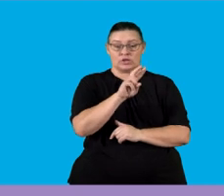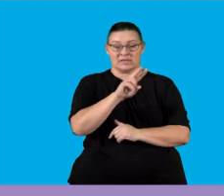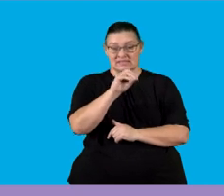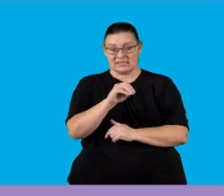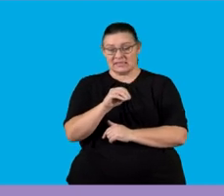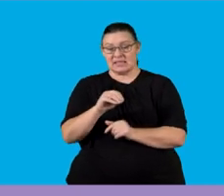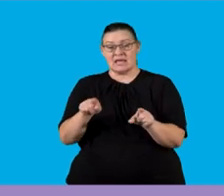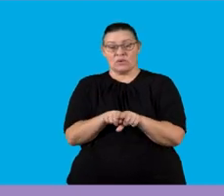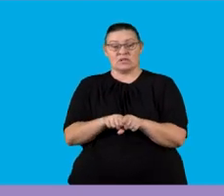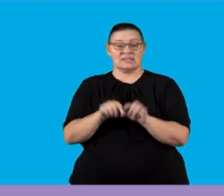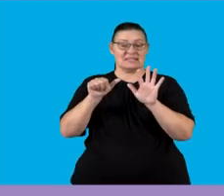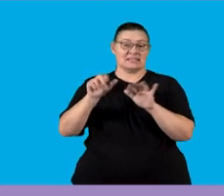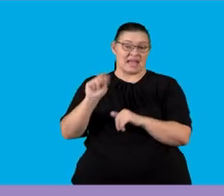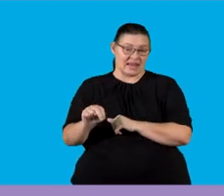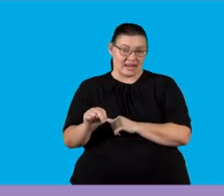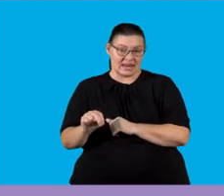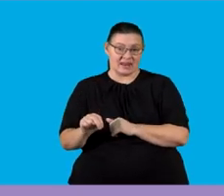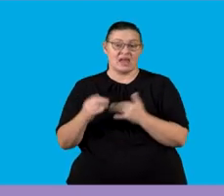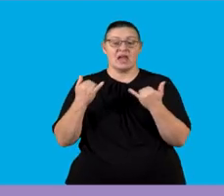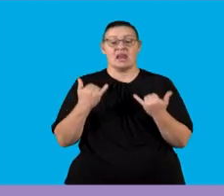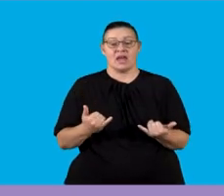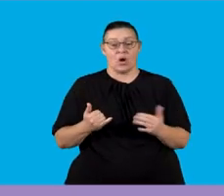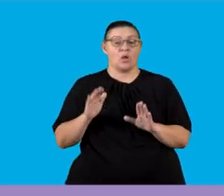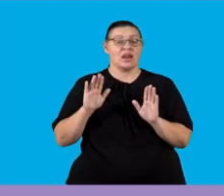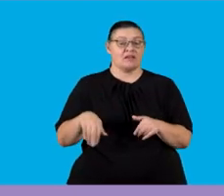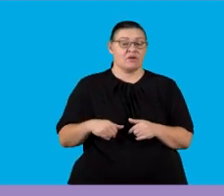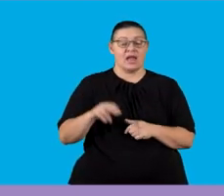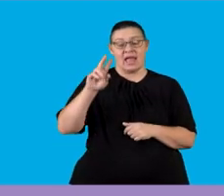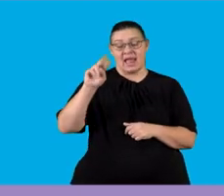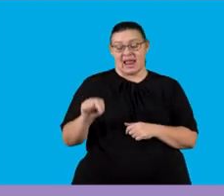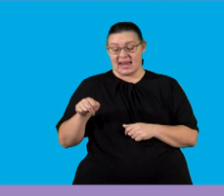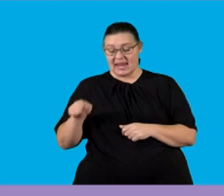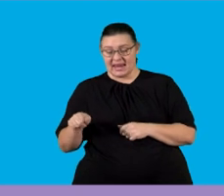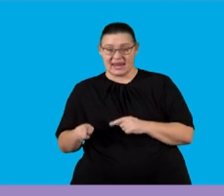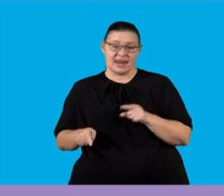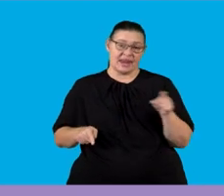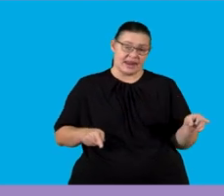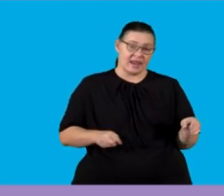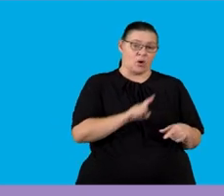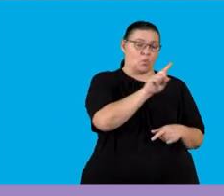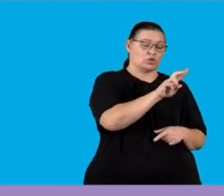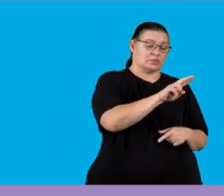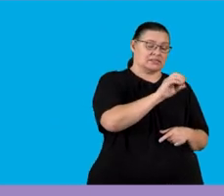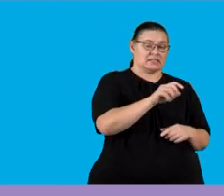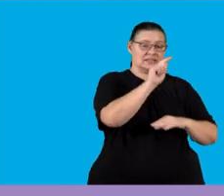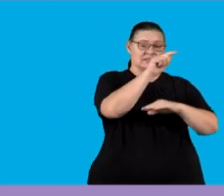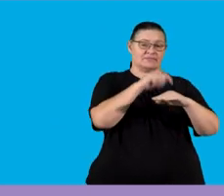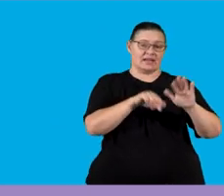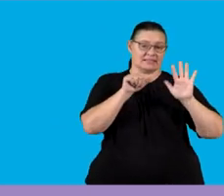to divide by 6, and we did that by applying the multiplicative inverse of 6, which of course